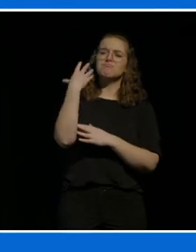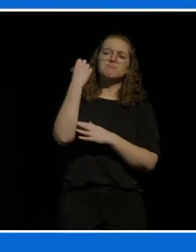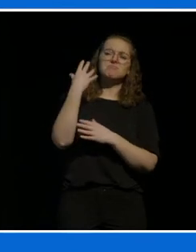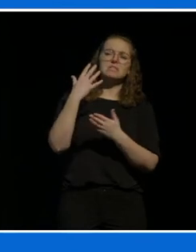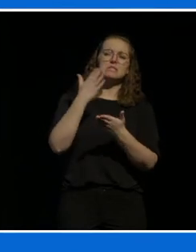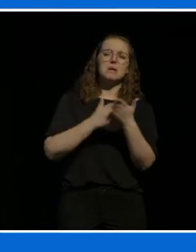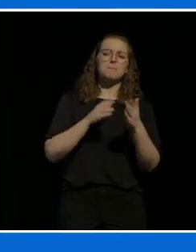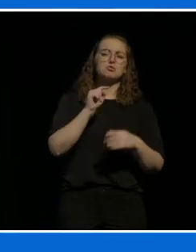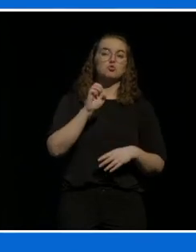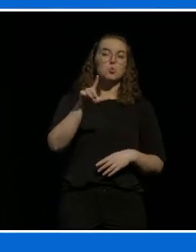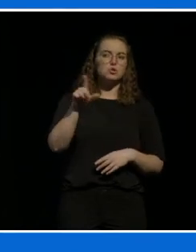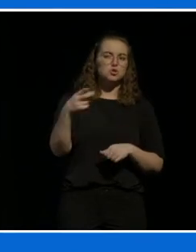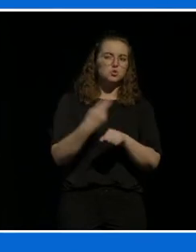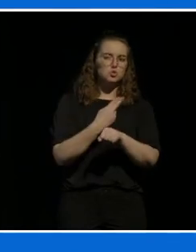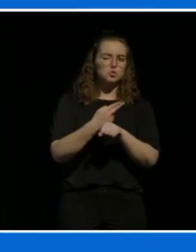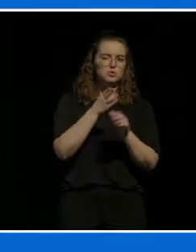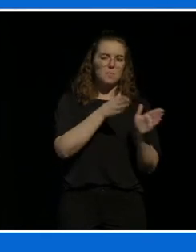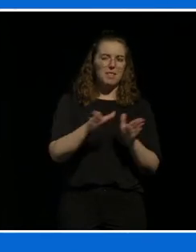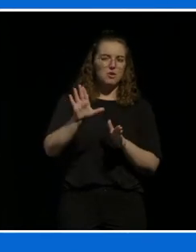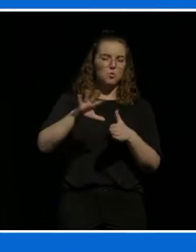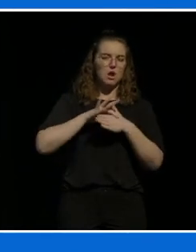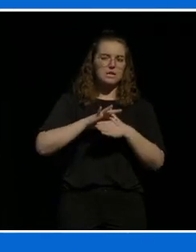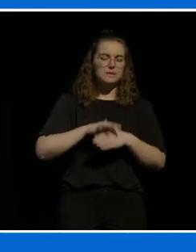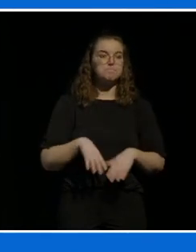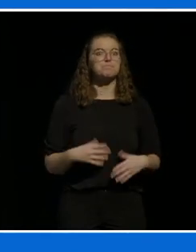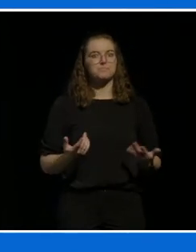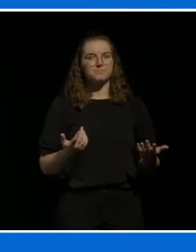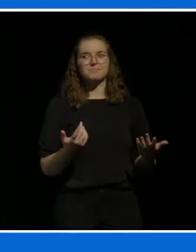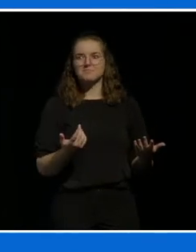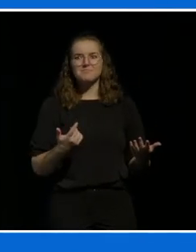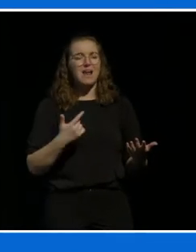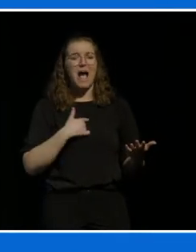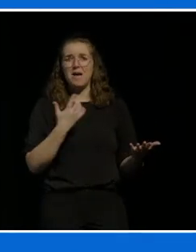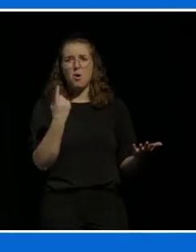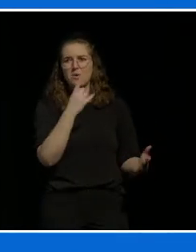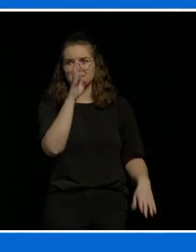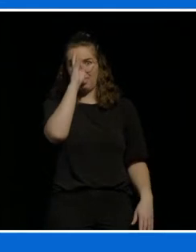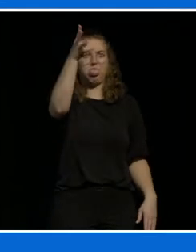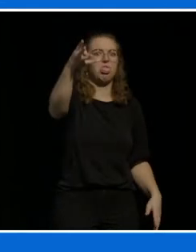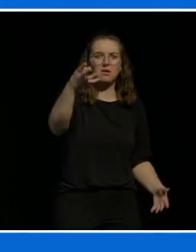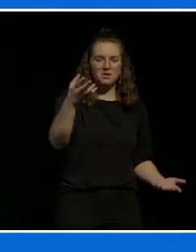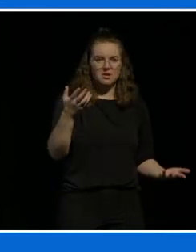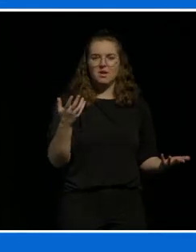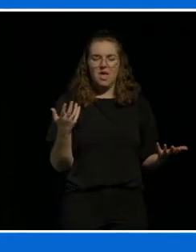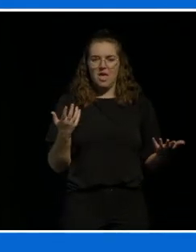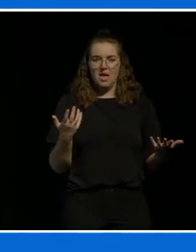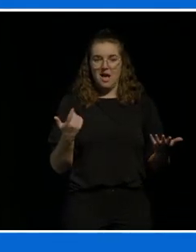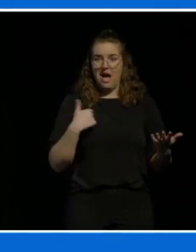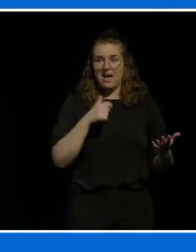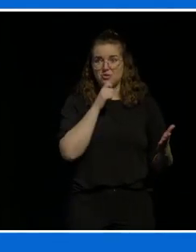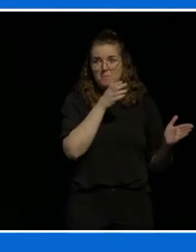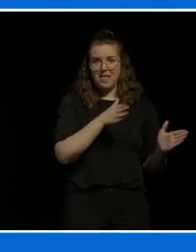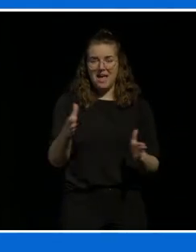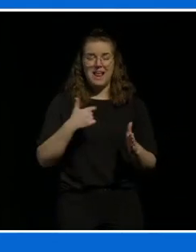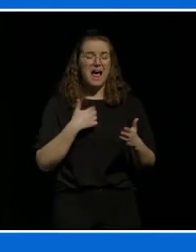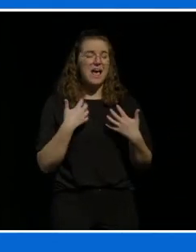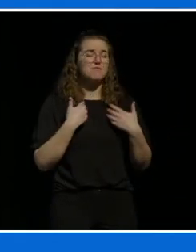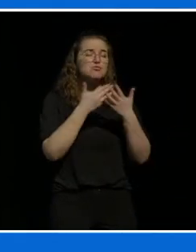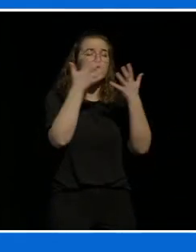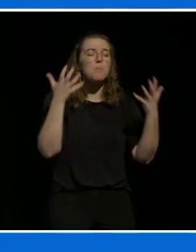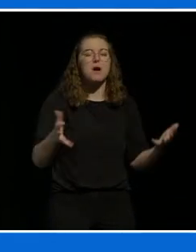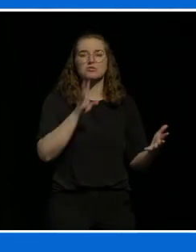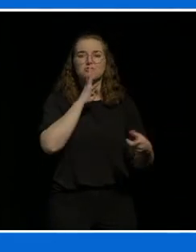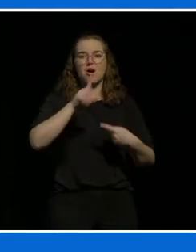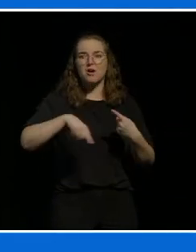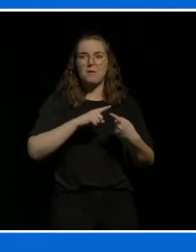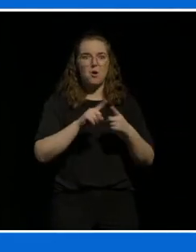Go ahead. So I'm very, like, I'm weird when I'm off the cuff with my content, because I feel like my problem is I have so much I want to talk about and not enough time. And so